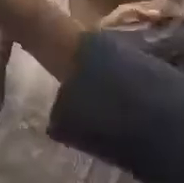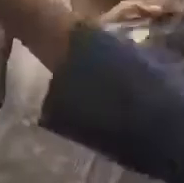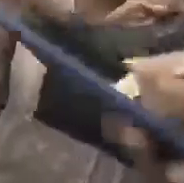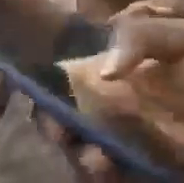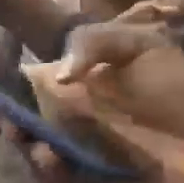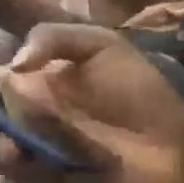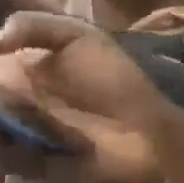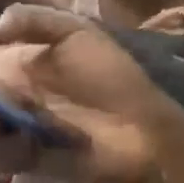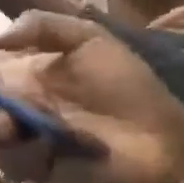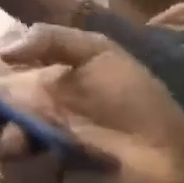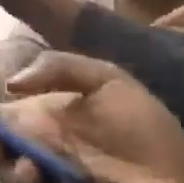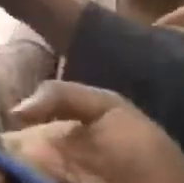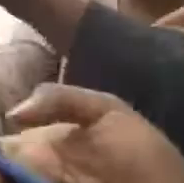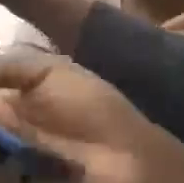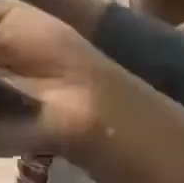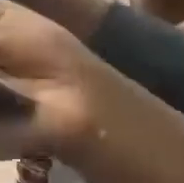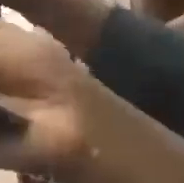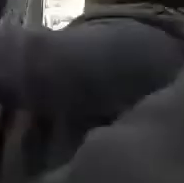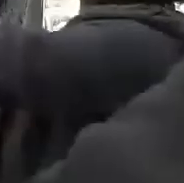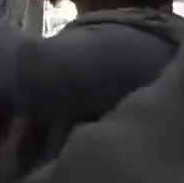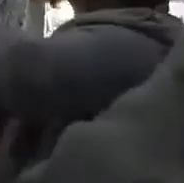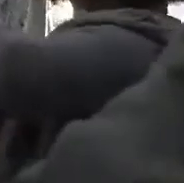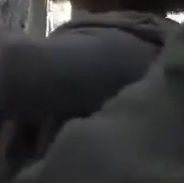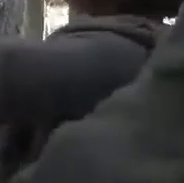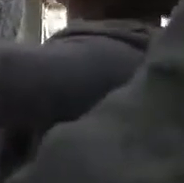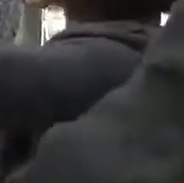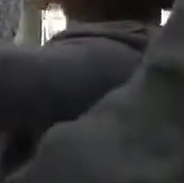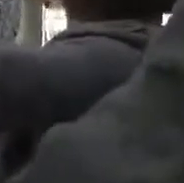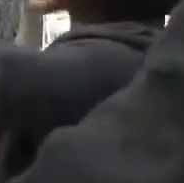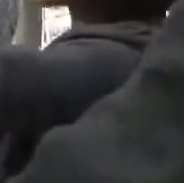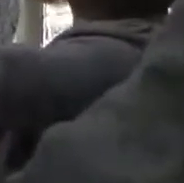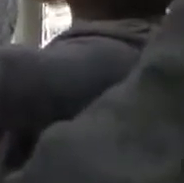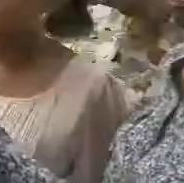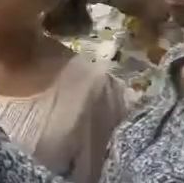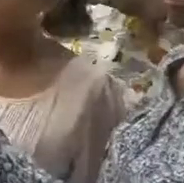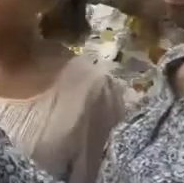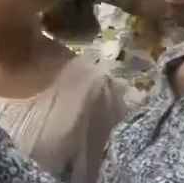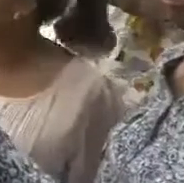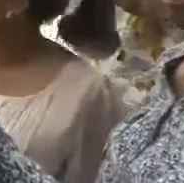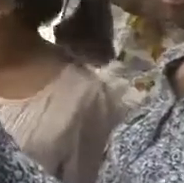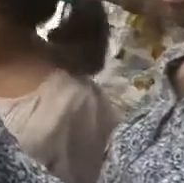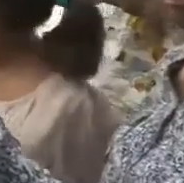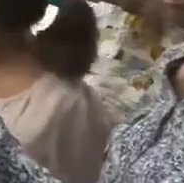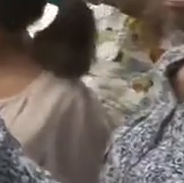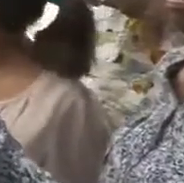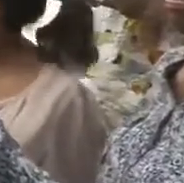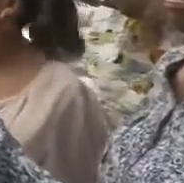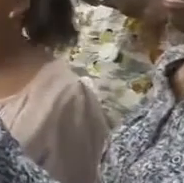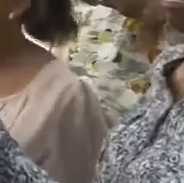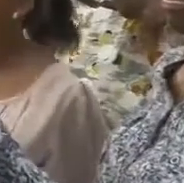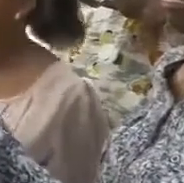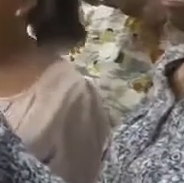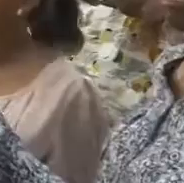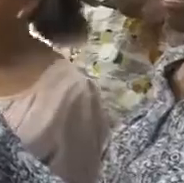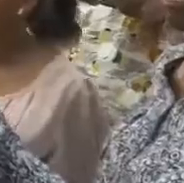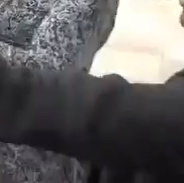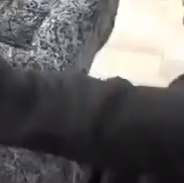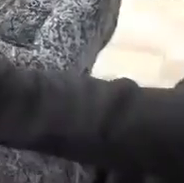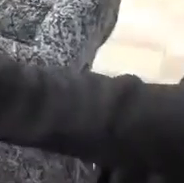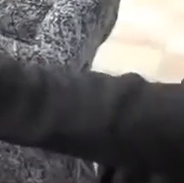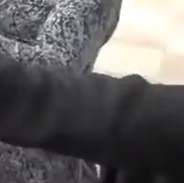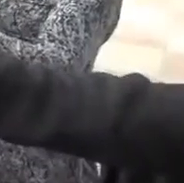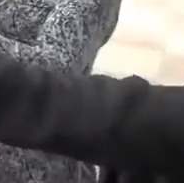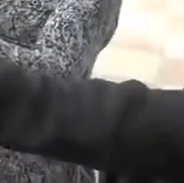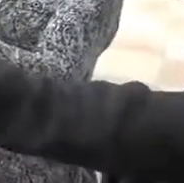Today. Mr. Chairman, please, do you have time for leisure? Mr. Chairman, do you ever get discouraged? Mr. Chairman, how were you able to achieve such greatness?